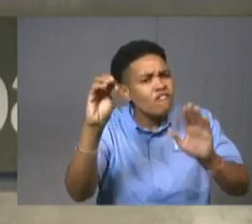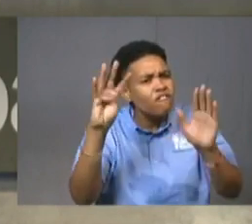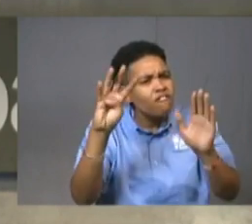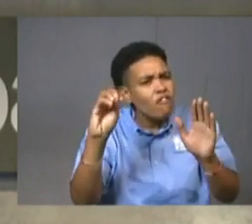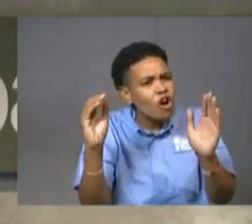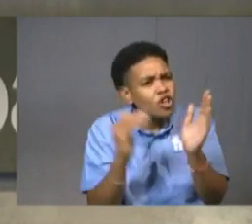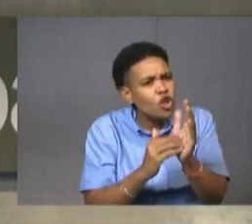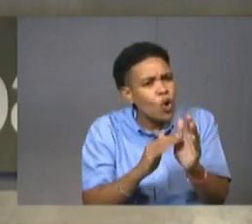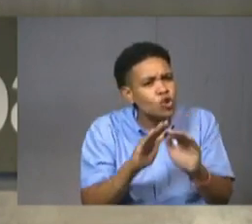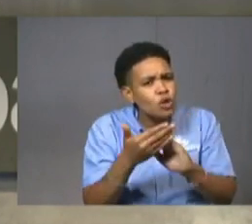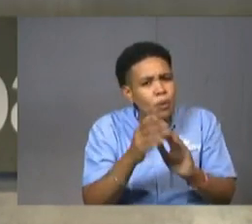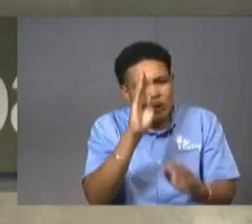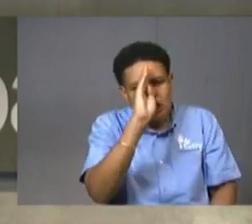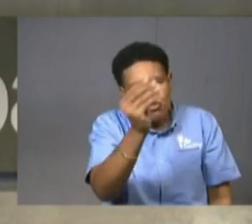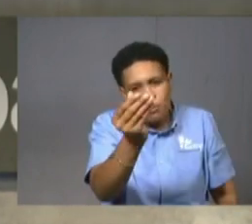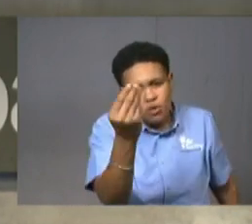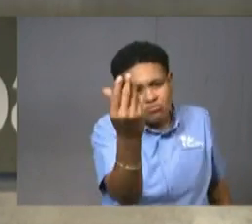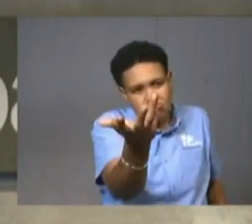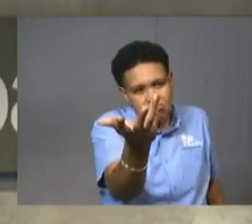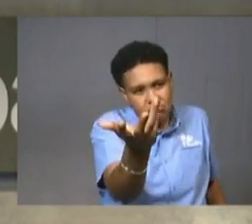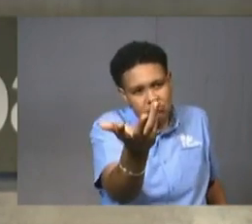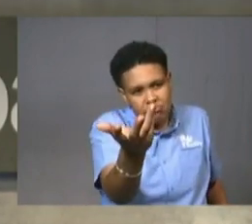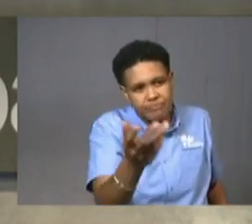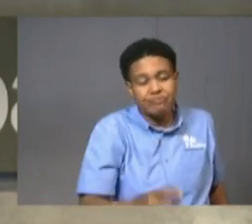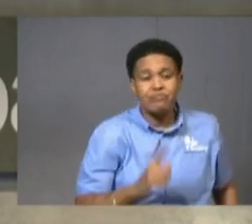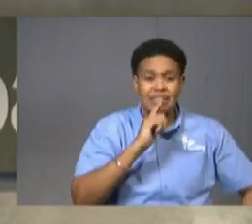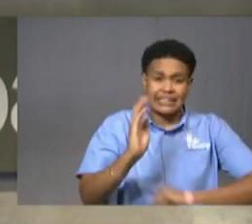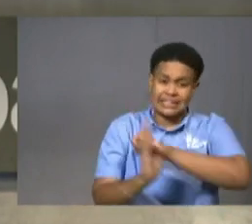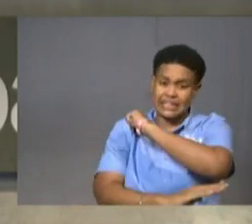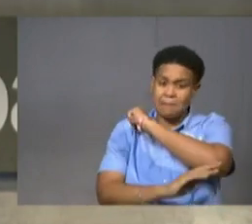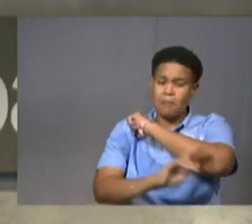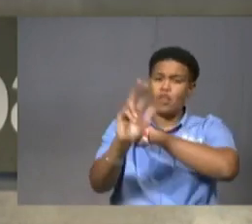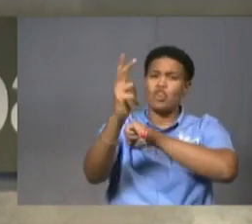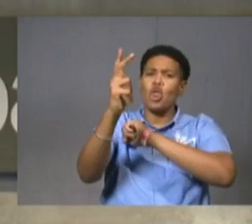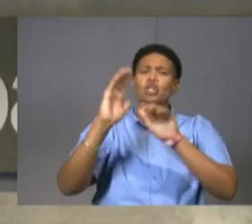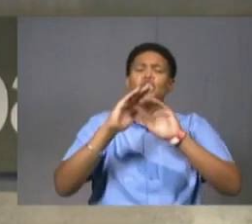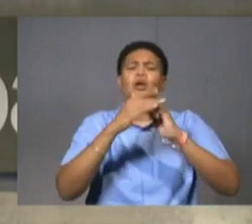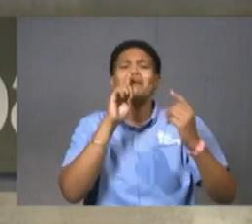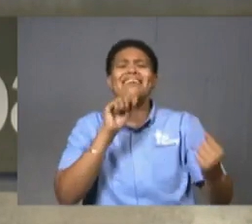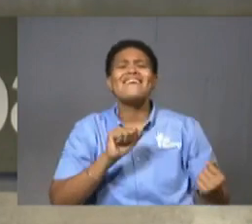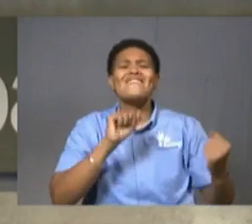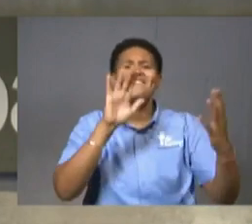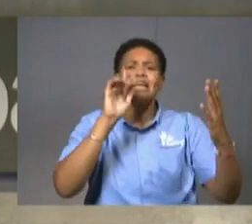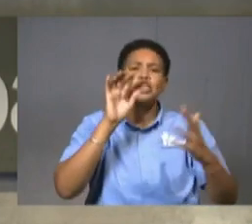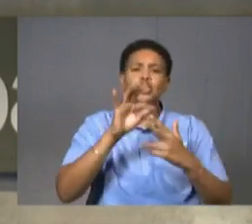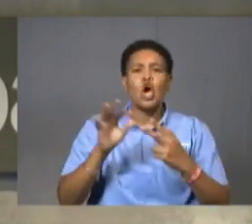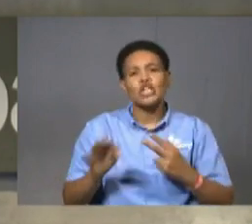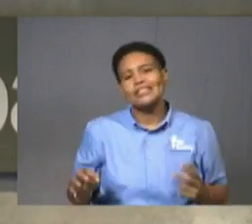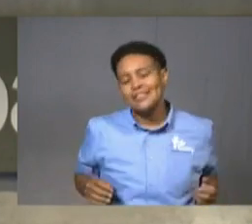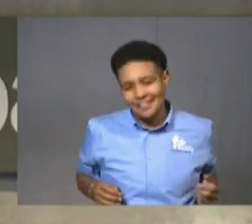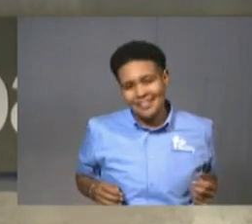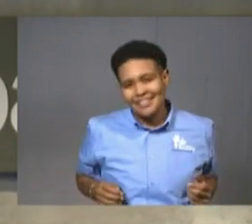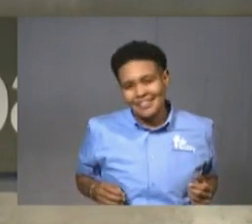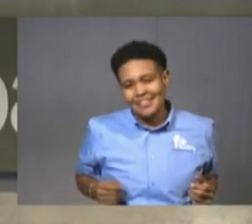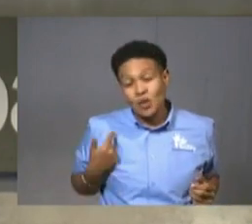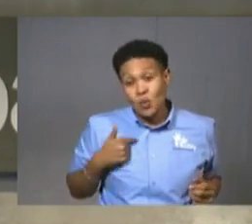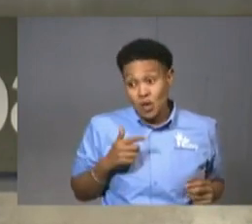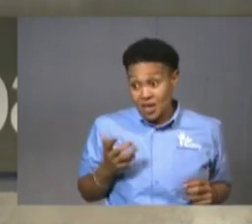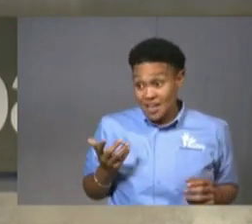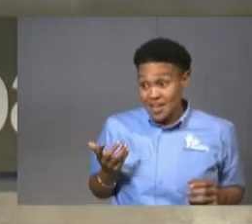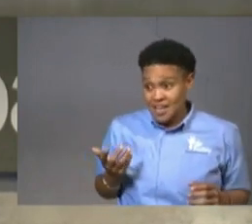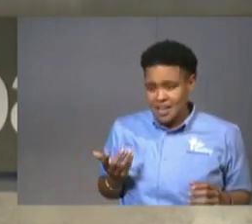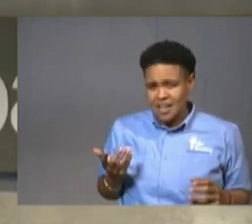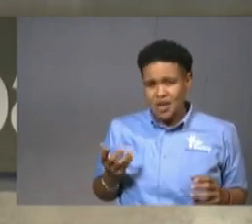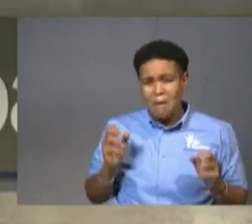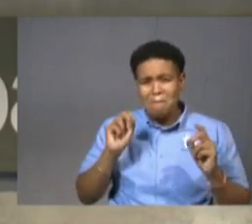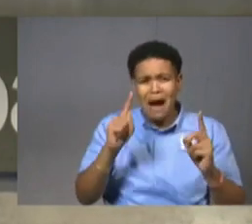with direct cash grants. On September 3, Jamaica faces a choice. Do we return to the dark